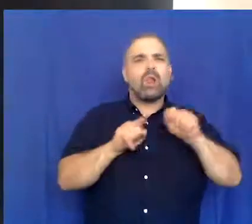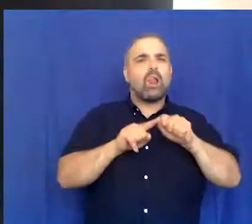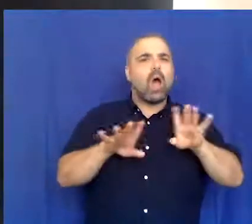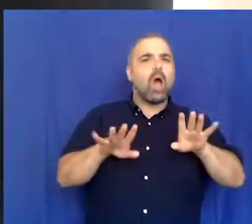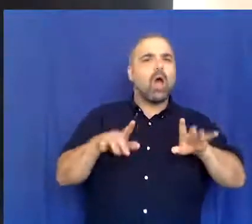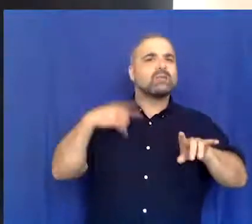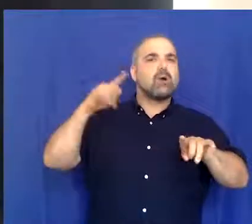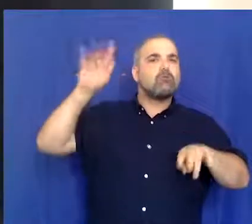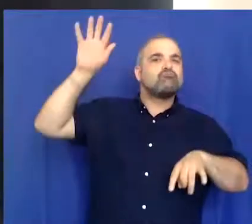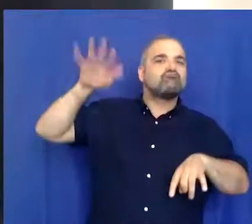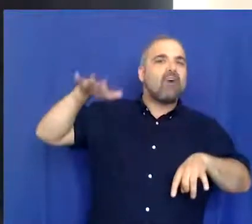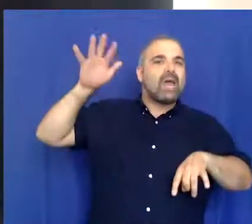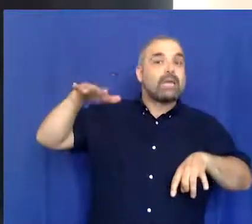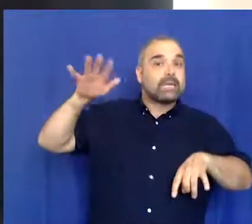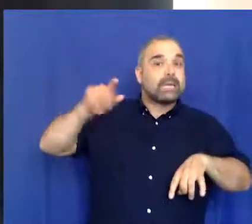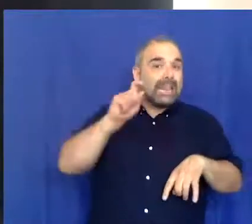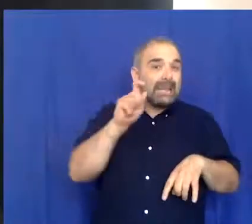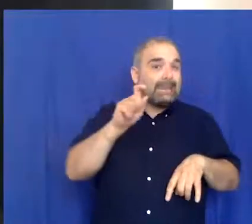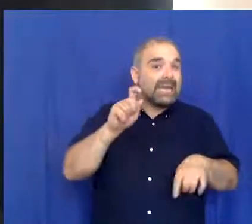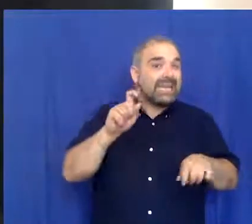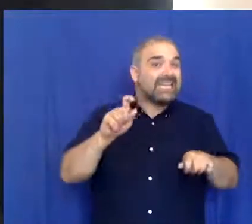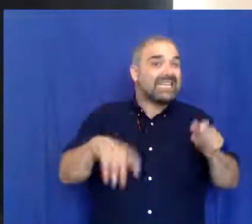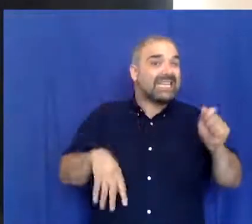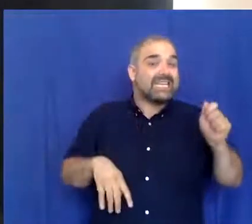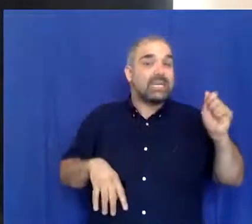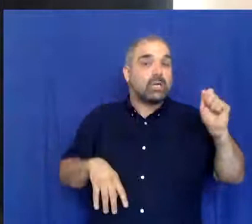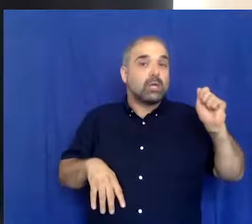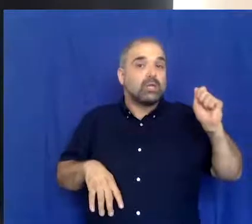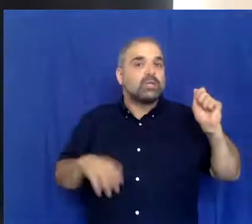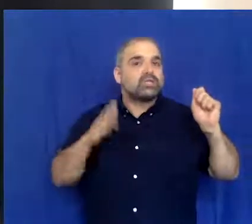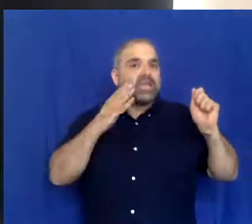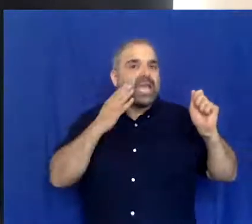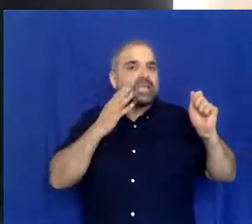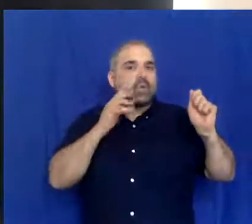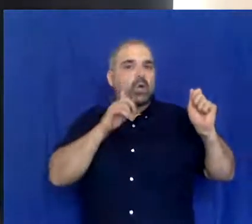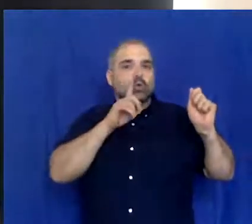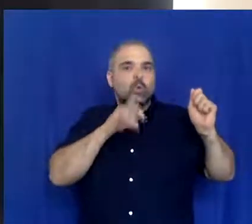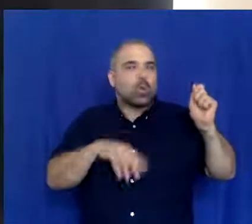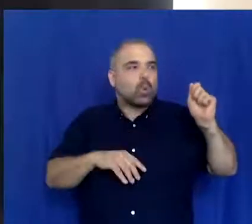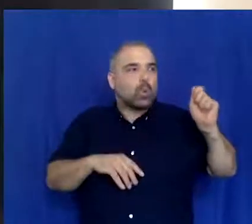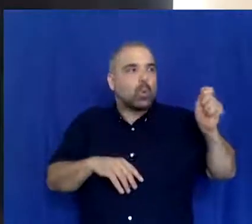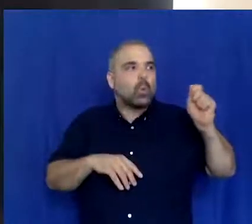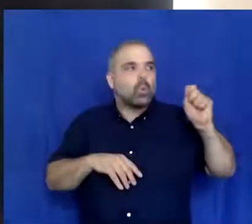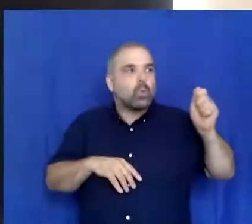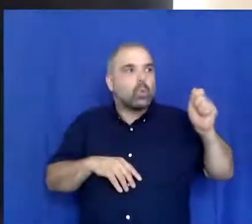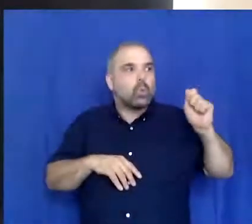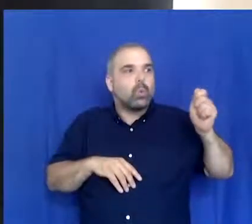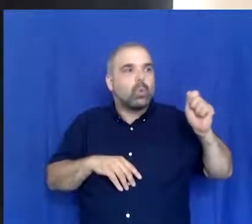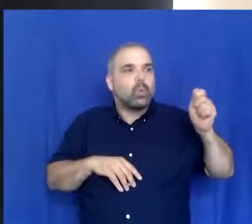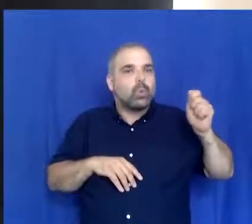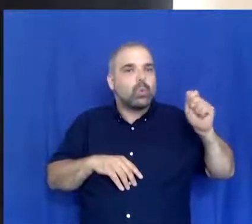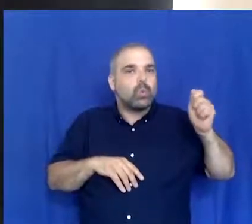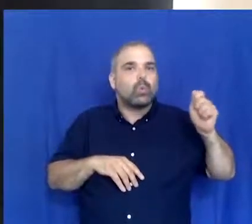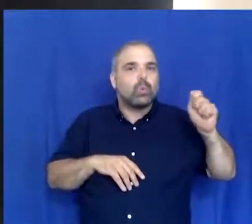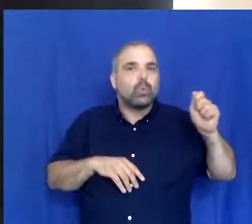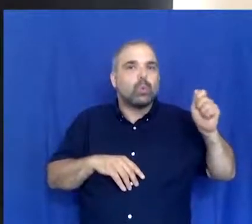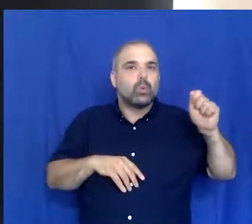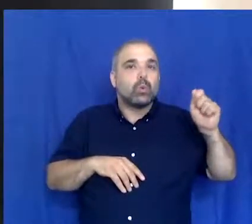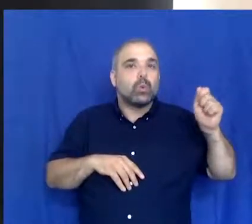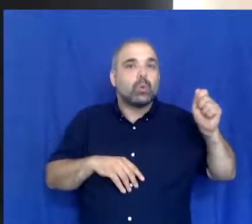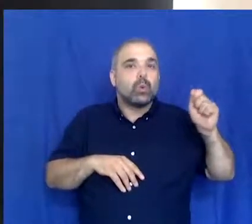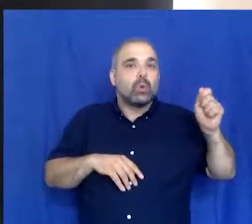It sounds a little bit like the rain, doesn't it? Just a tiny bit of rain. A nice quiet shake.